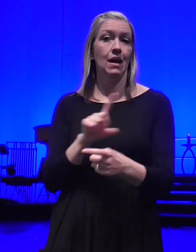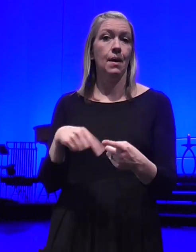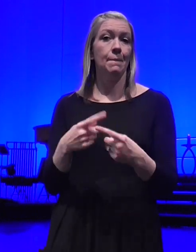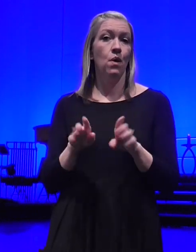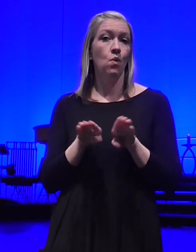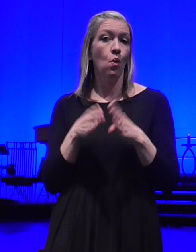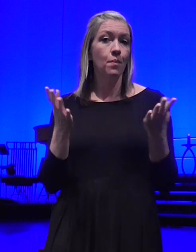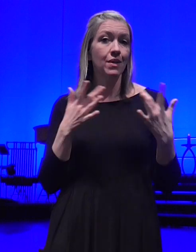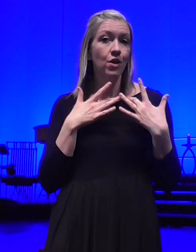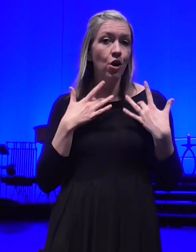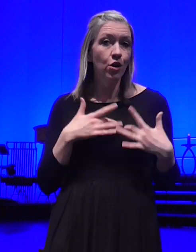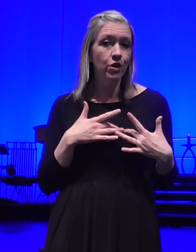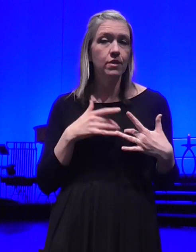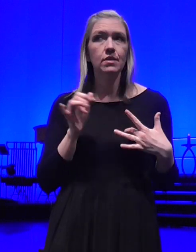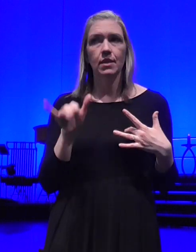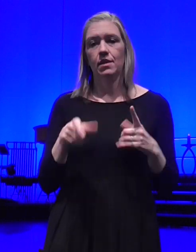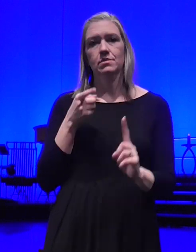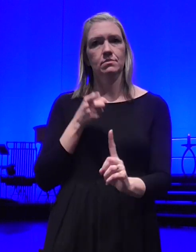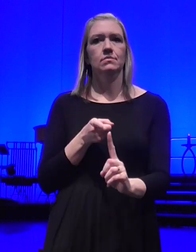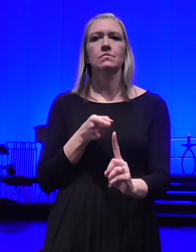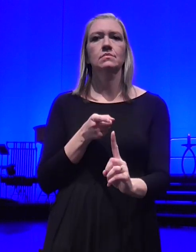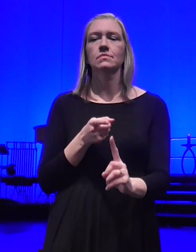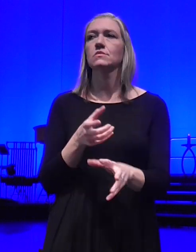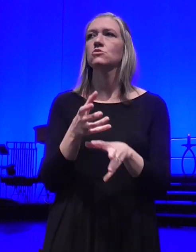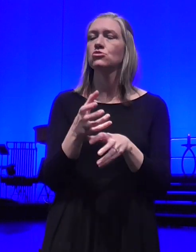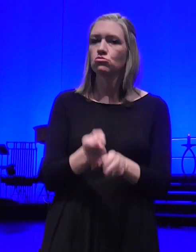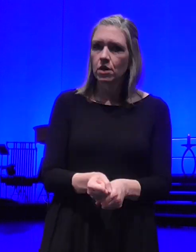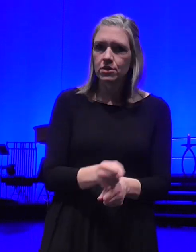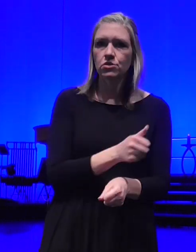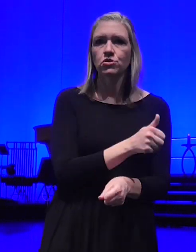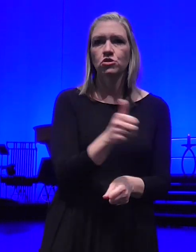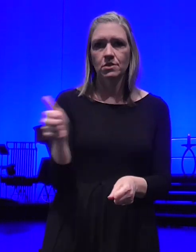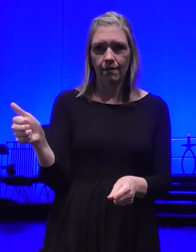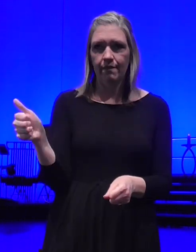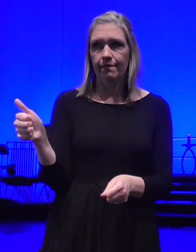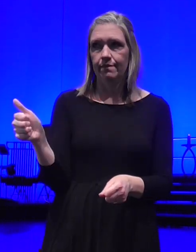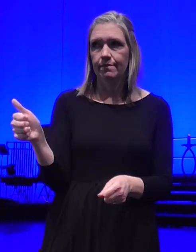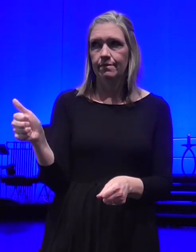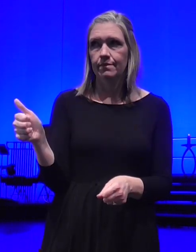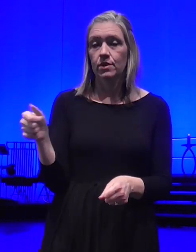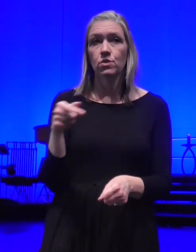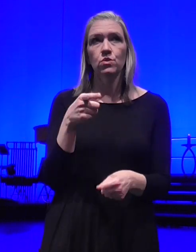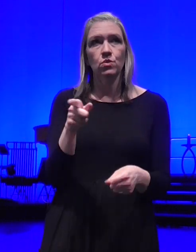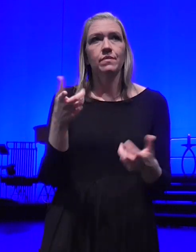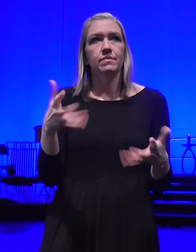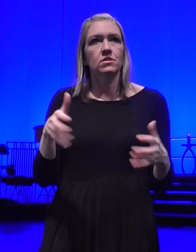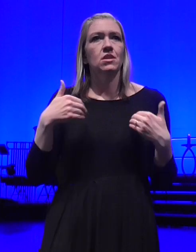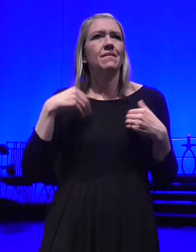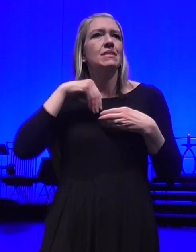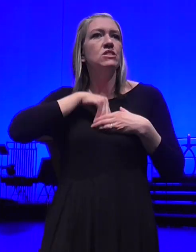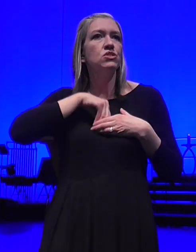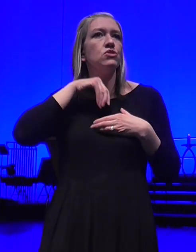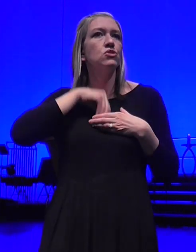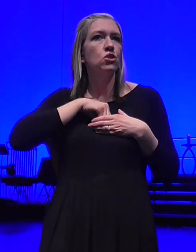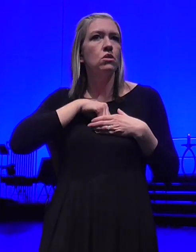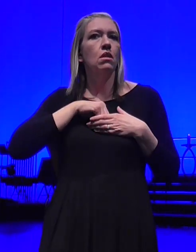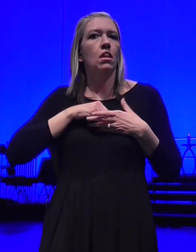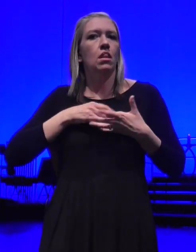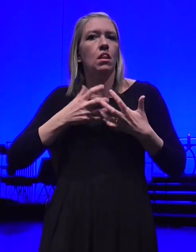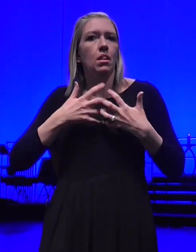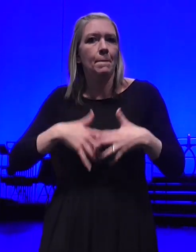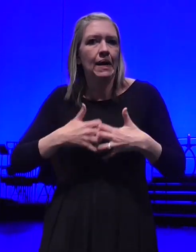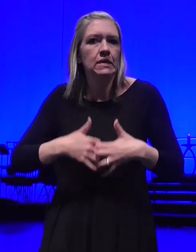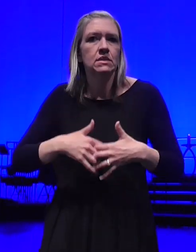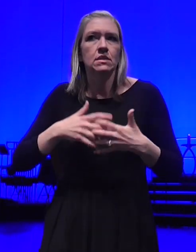the heart, that's what this is all about. Trust yourself. You have an internal mechanism that will give you all